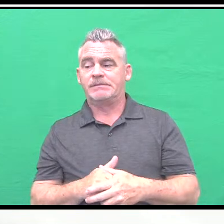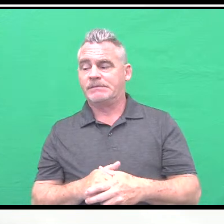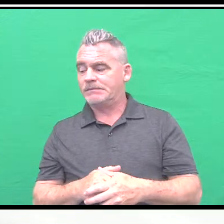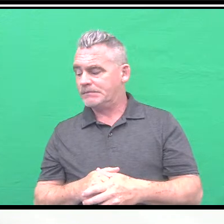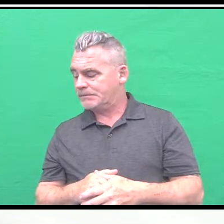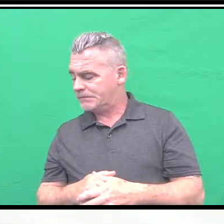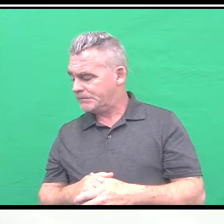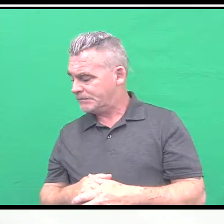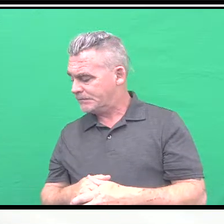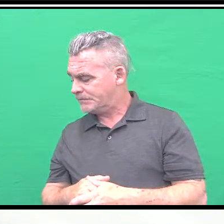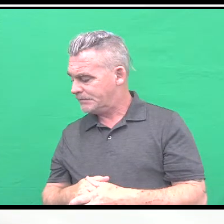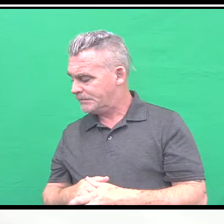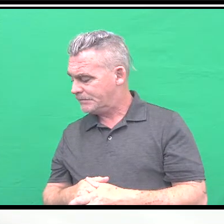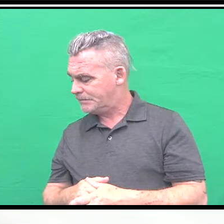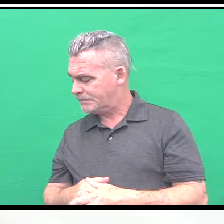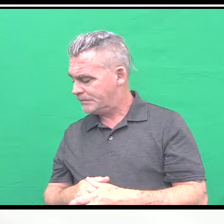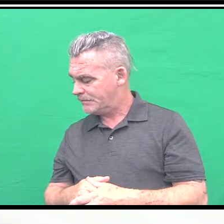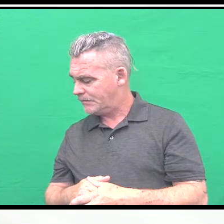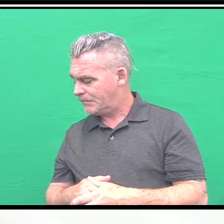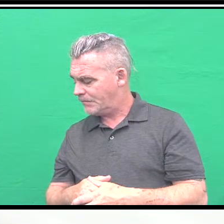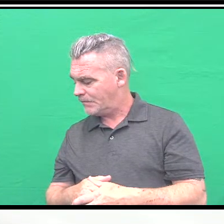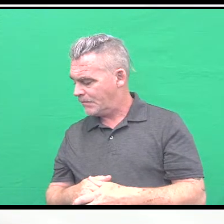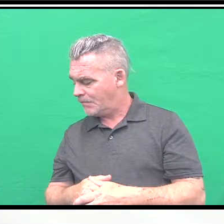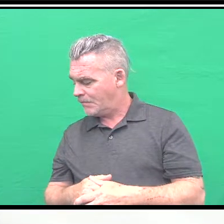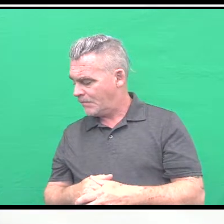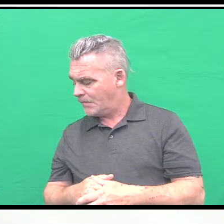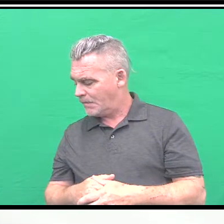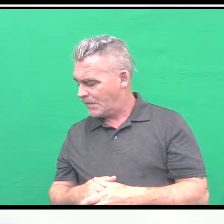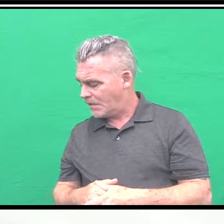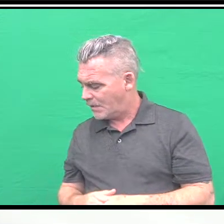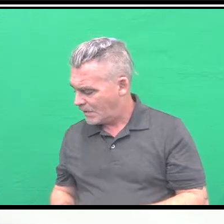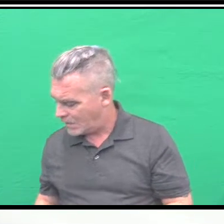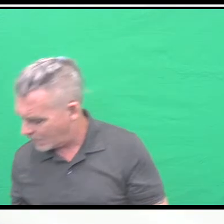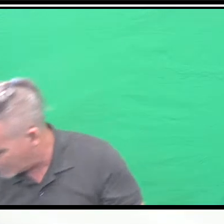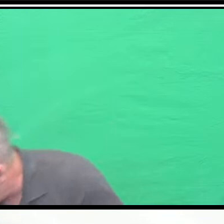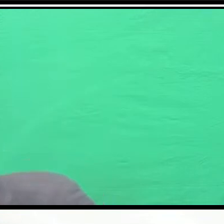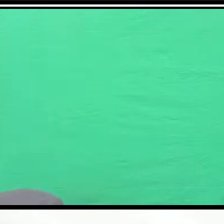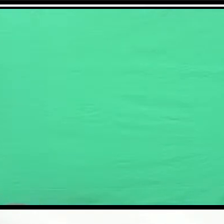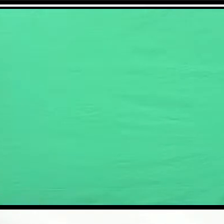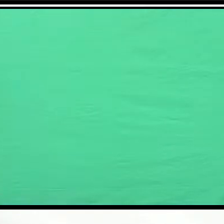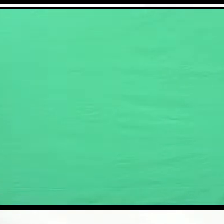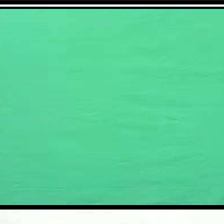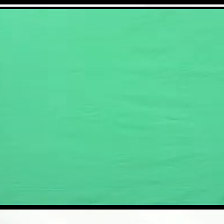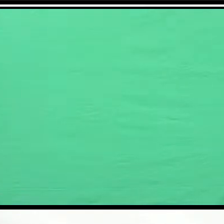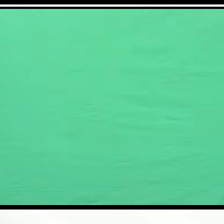over $46,000 by having those employees do modified work in different